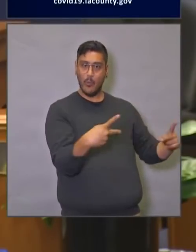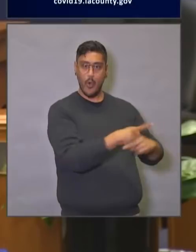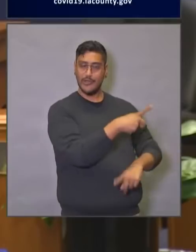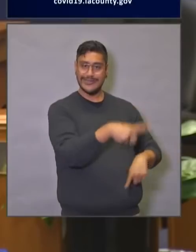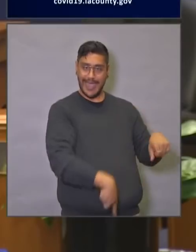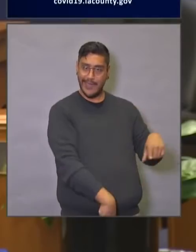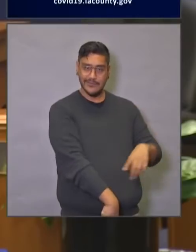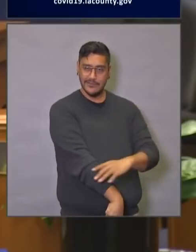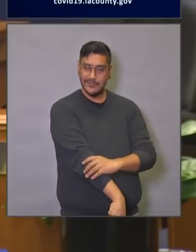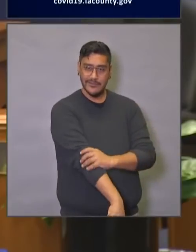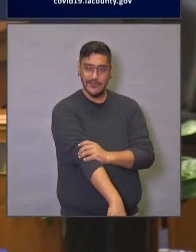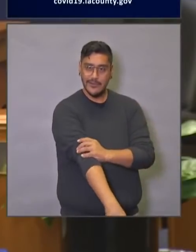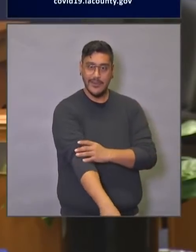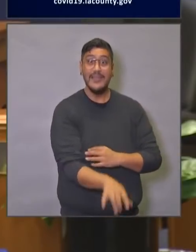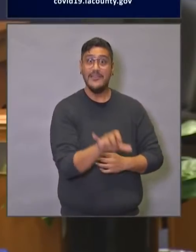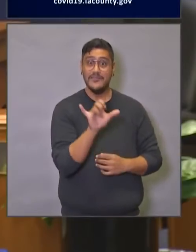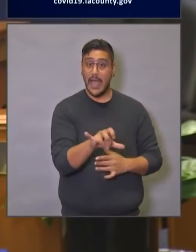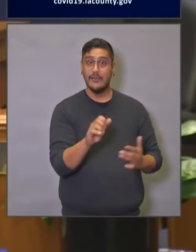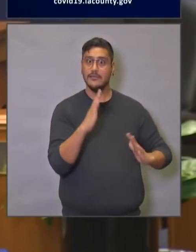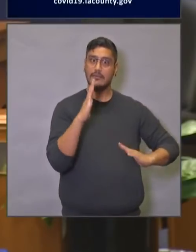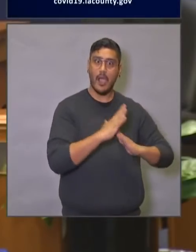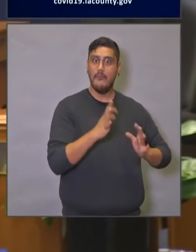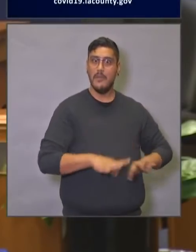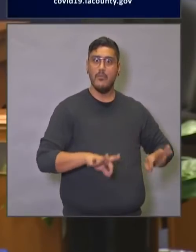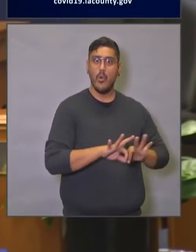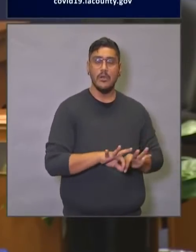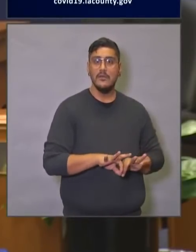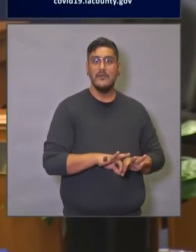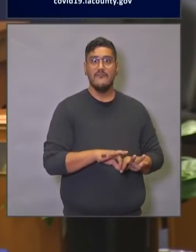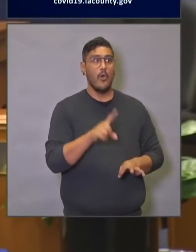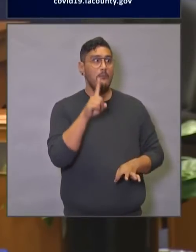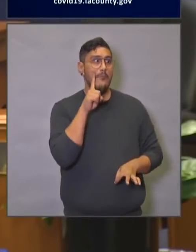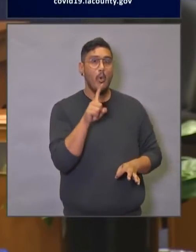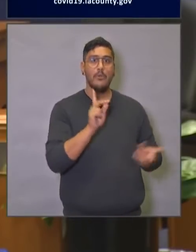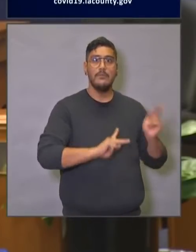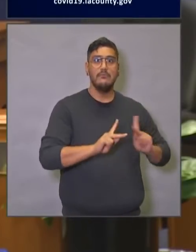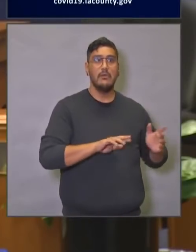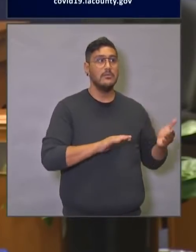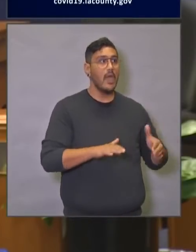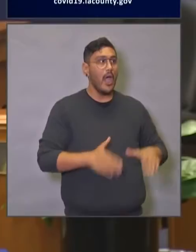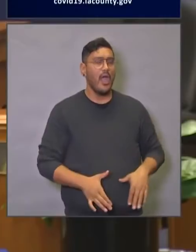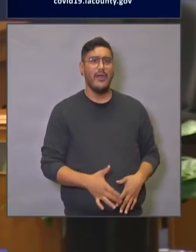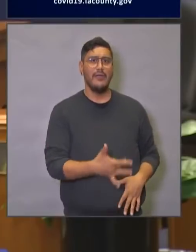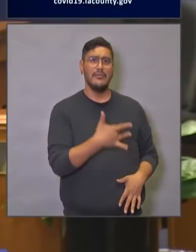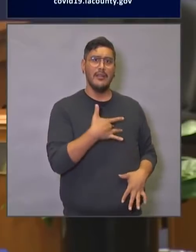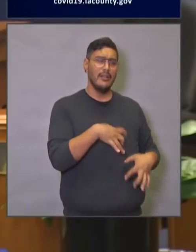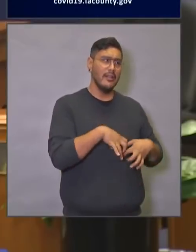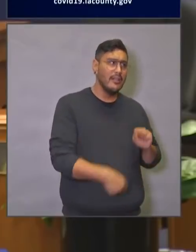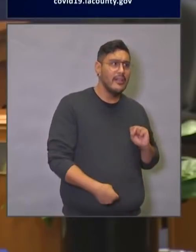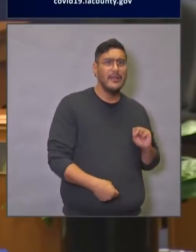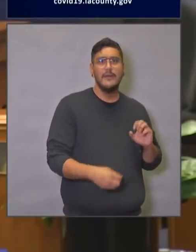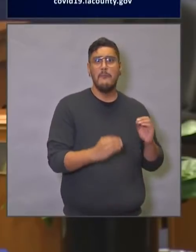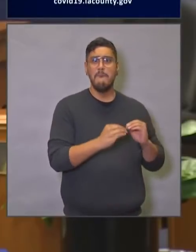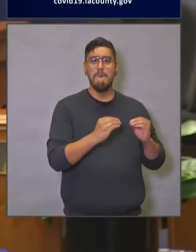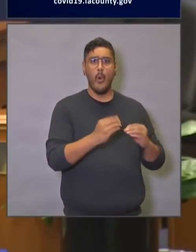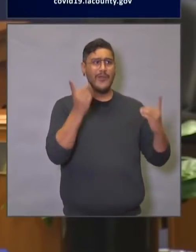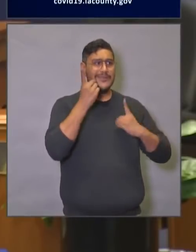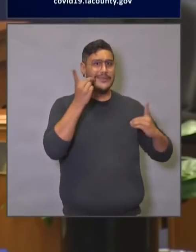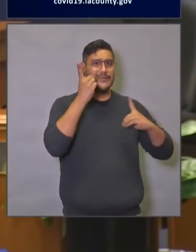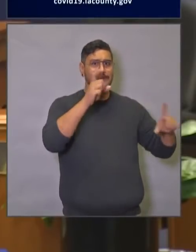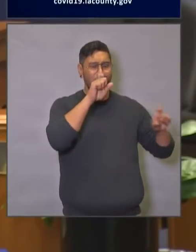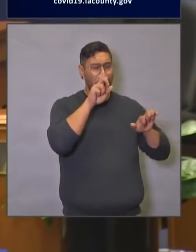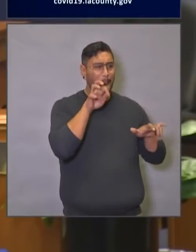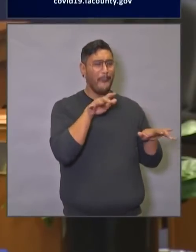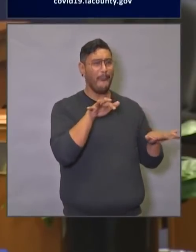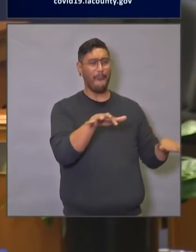outbreak situations, more heartache, more disease that's spreading too rapidly in some of our